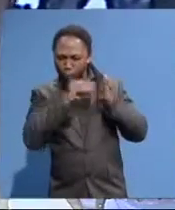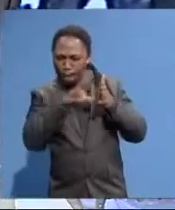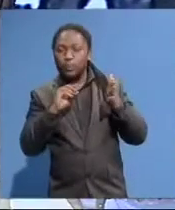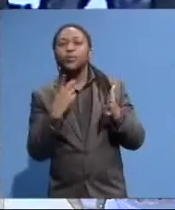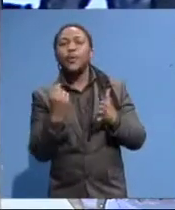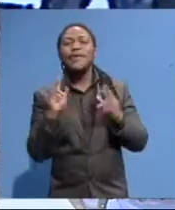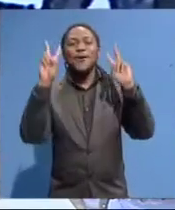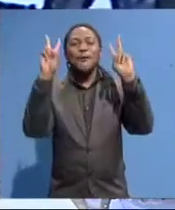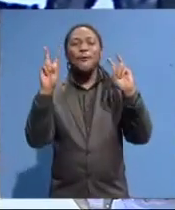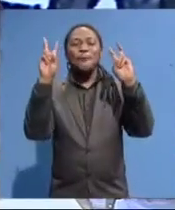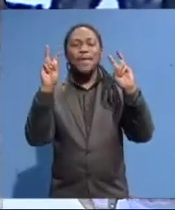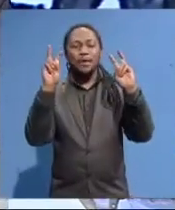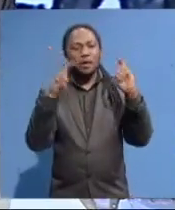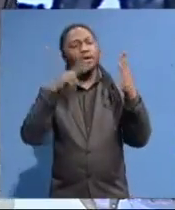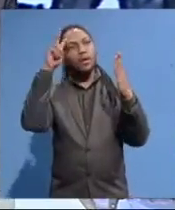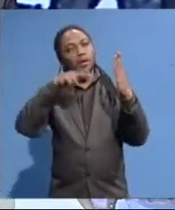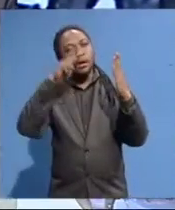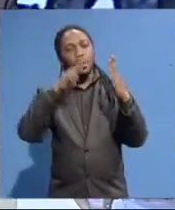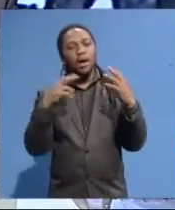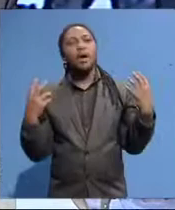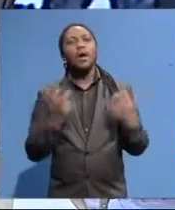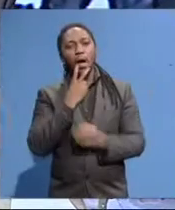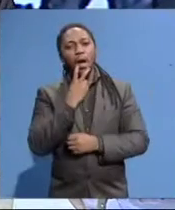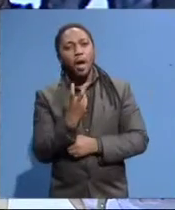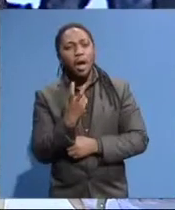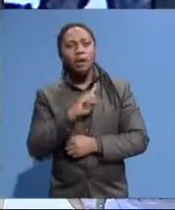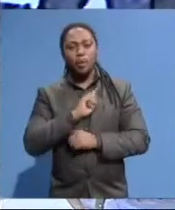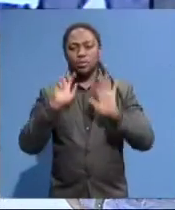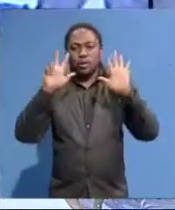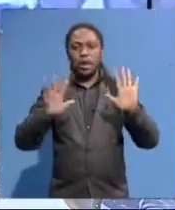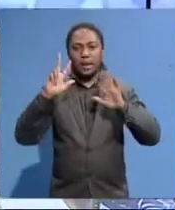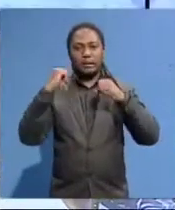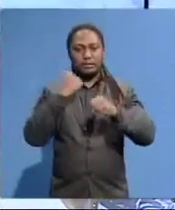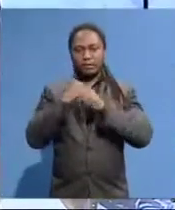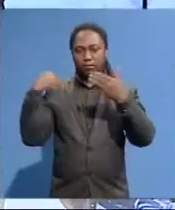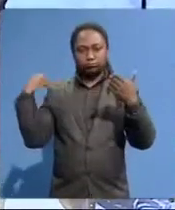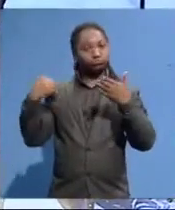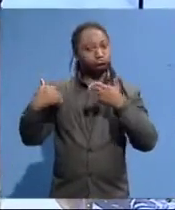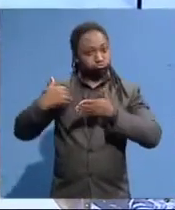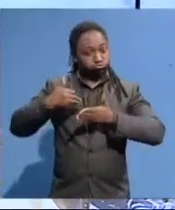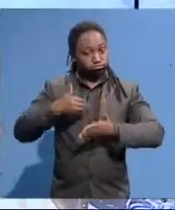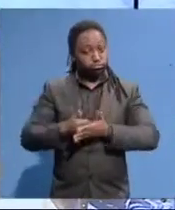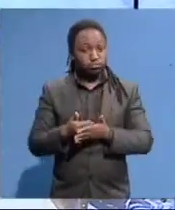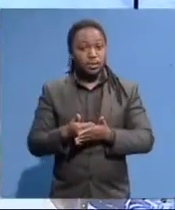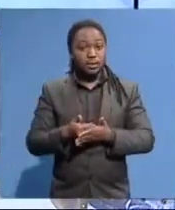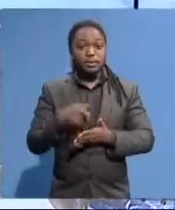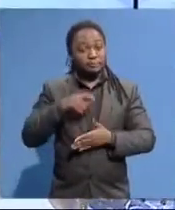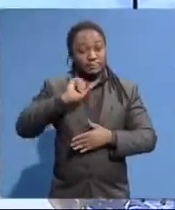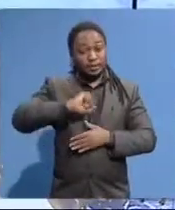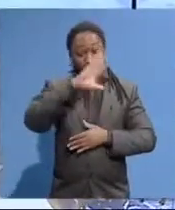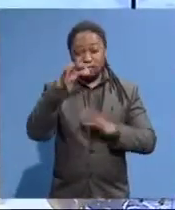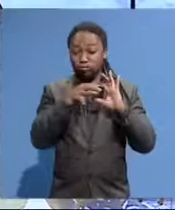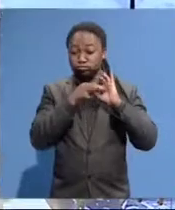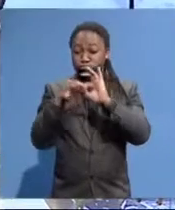of the quotes and some of the sentiments that he expressed in the 18 years that we had the personal interaction with him as South Africans and as people of the